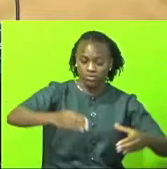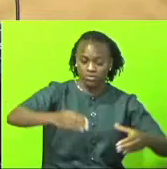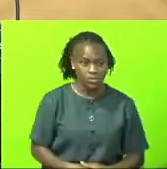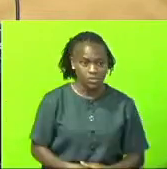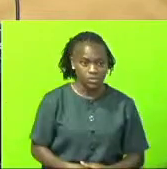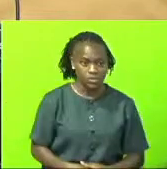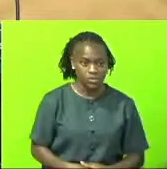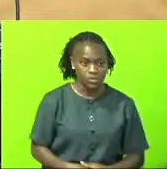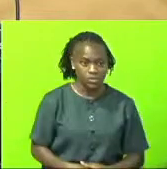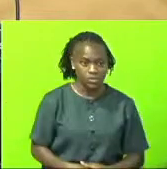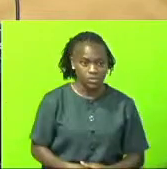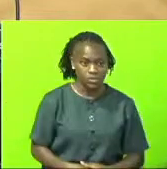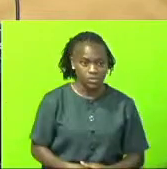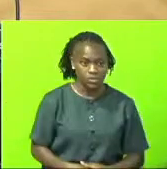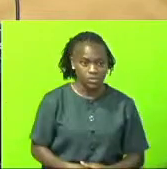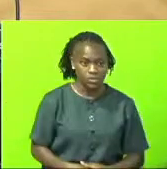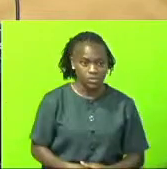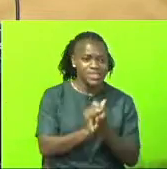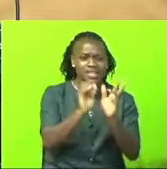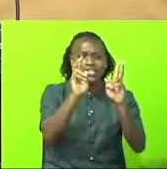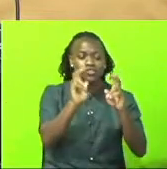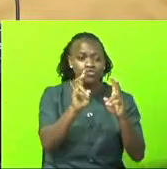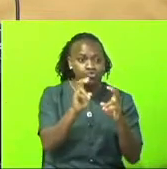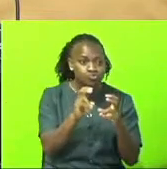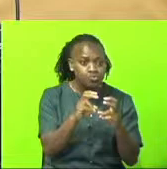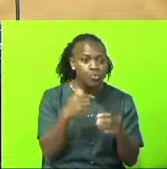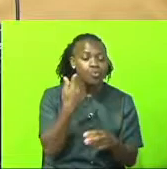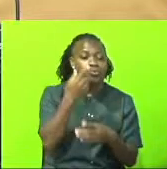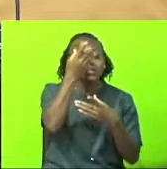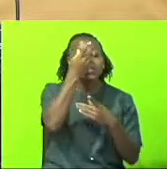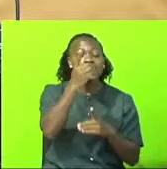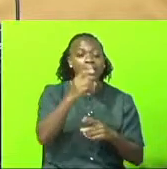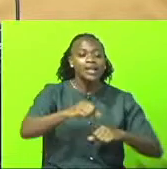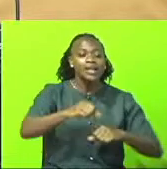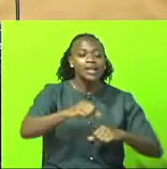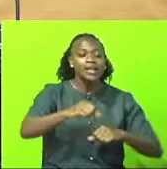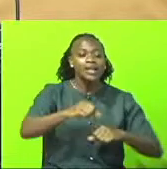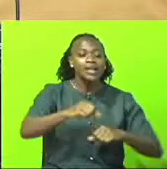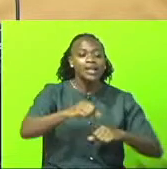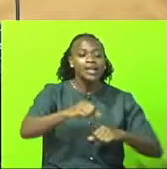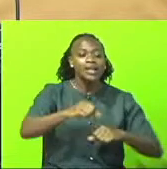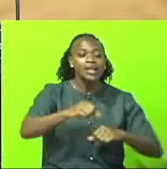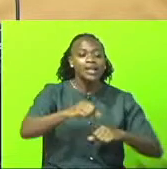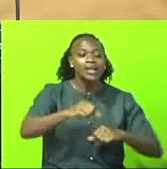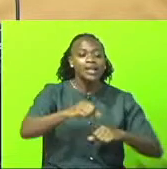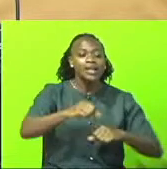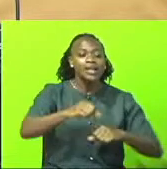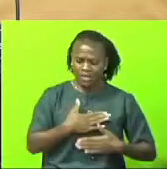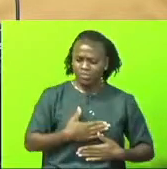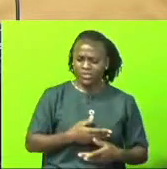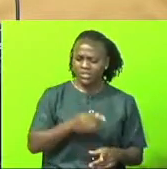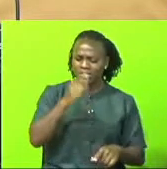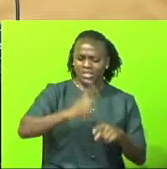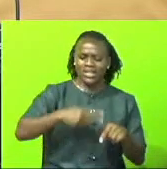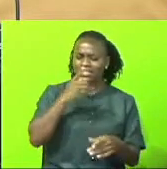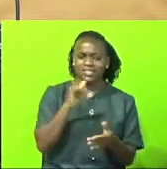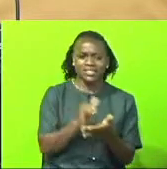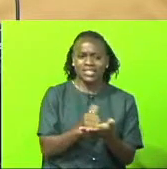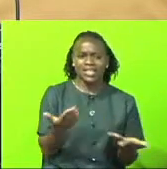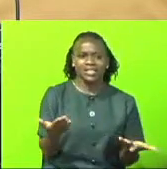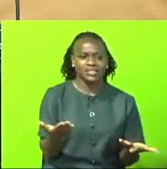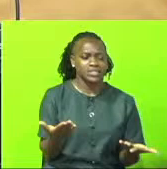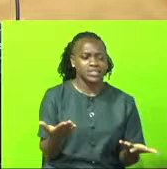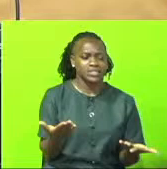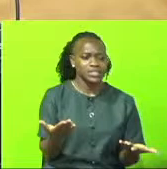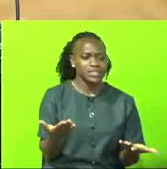patience for this matter to be properly determined. Somebody cannot say that, oh, there is